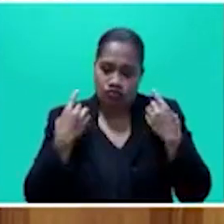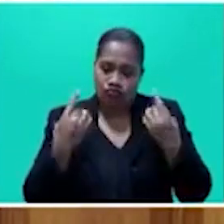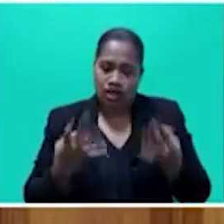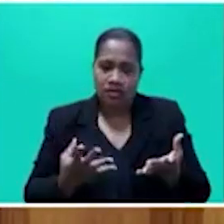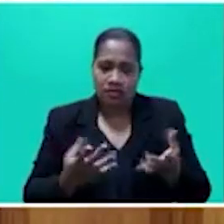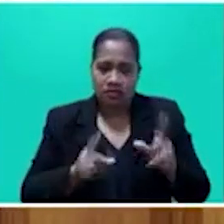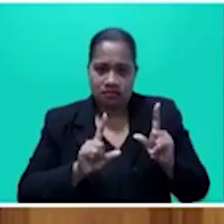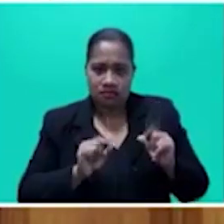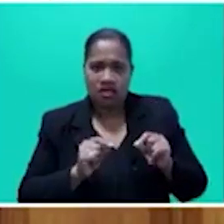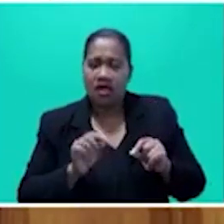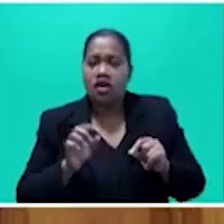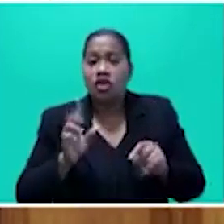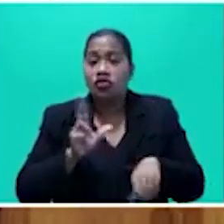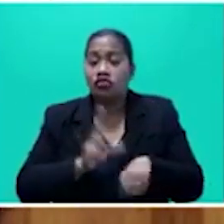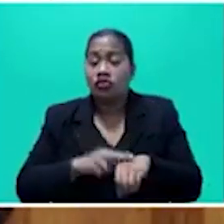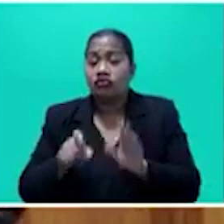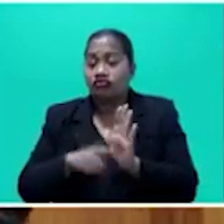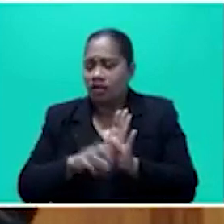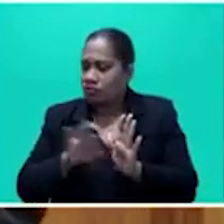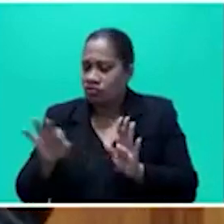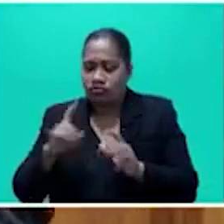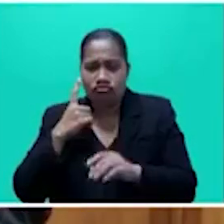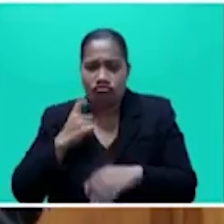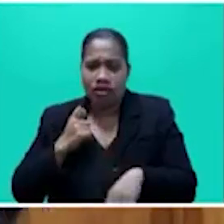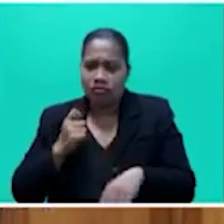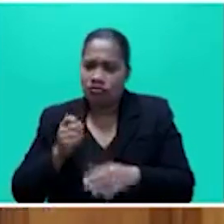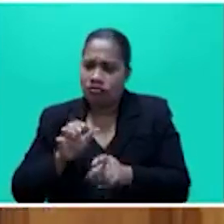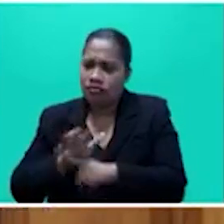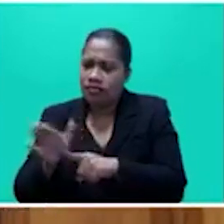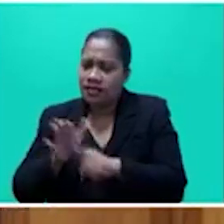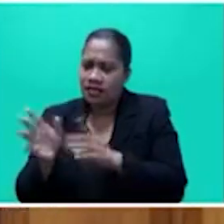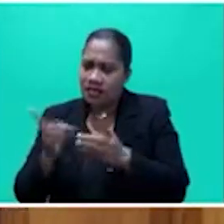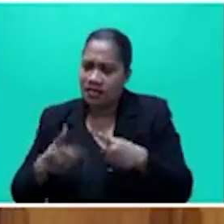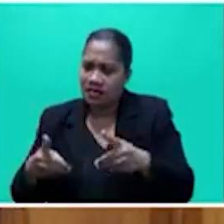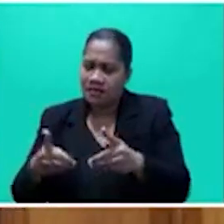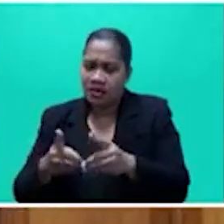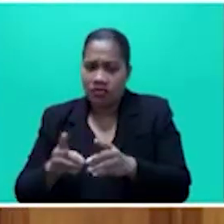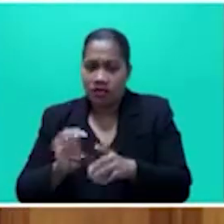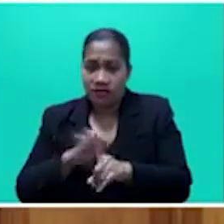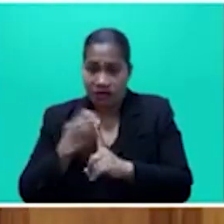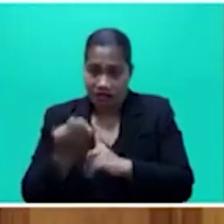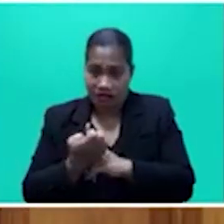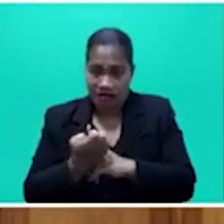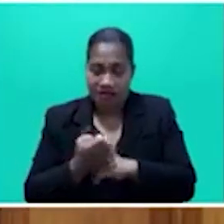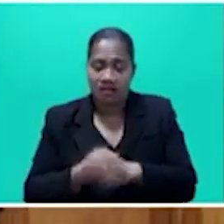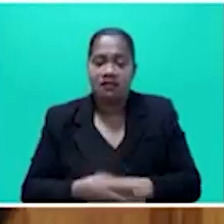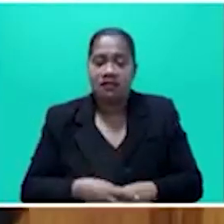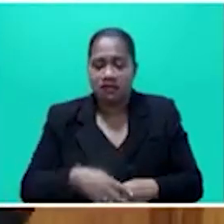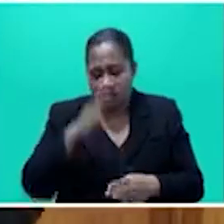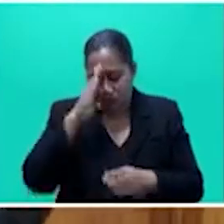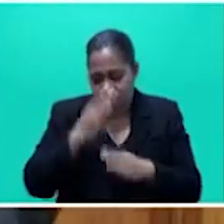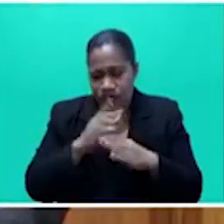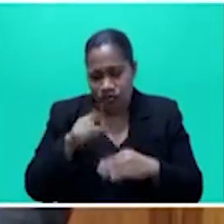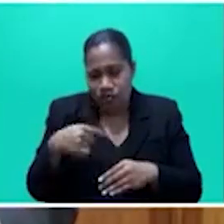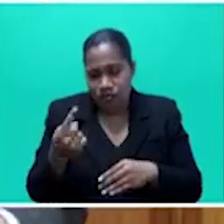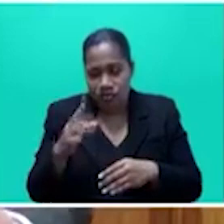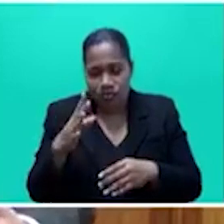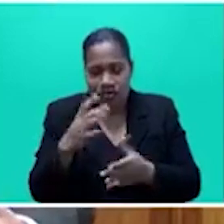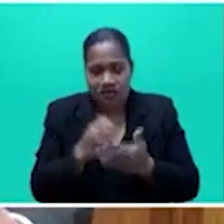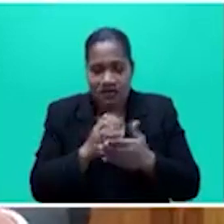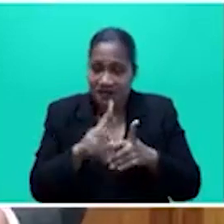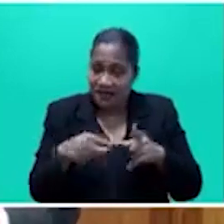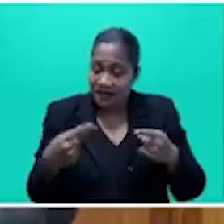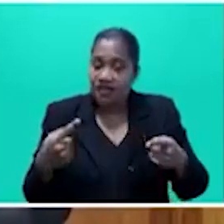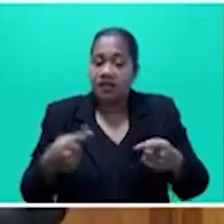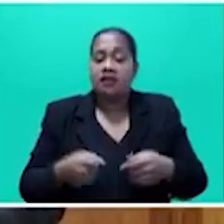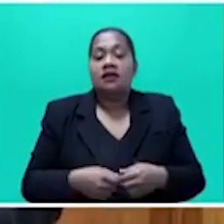was not trying to blame the Department of Environment. You have come through. Hopefully, you will get something tomorrow. It was just